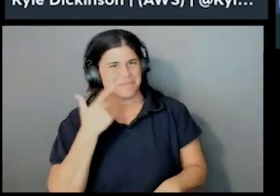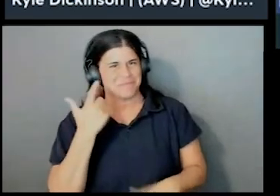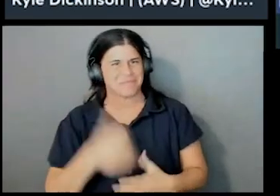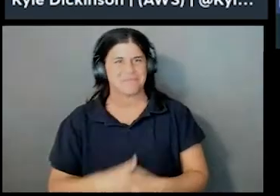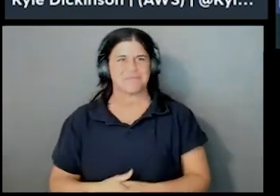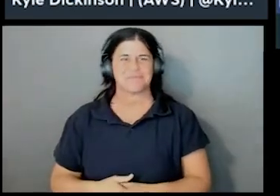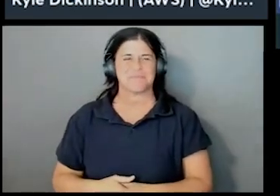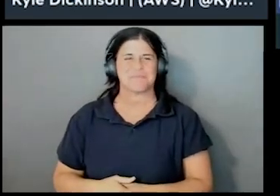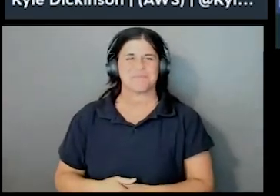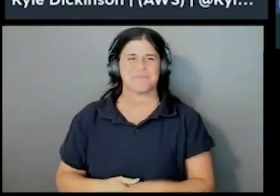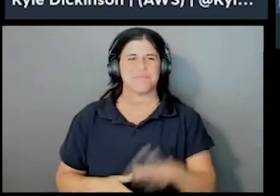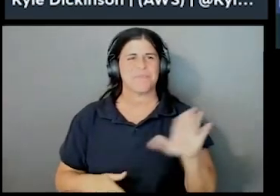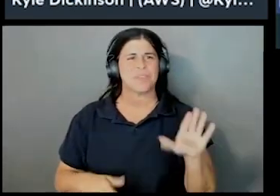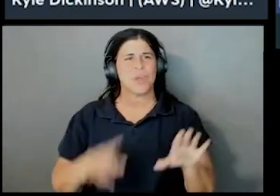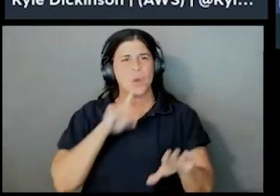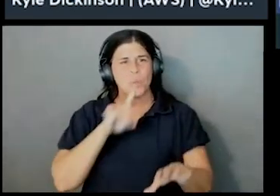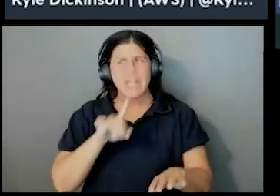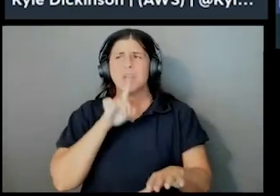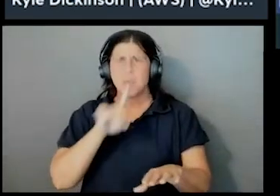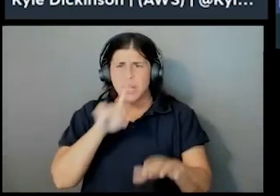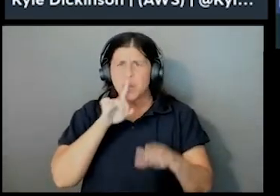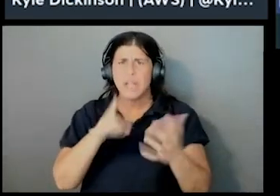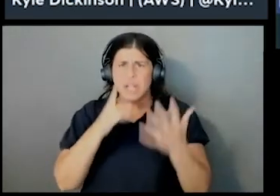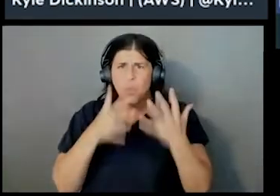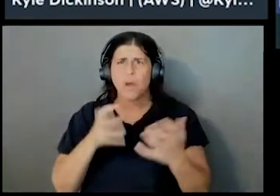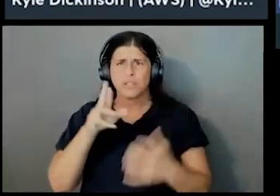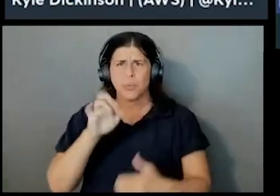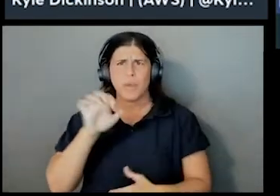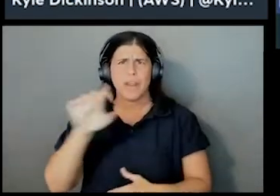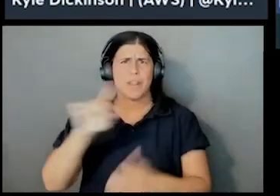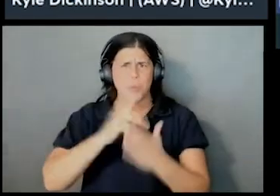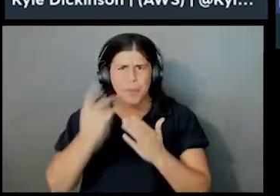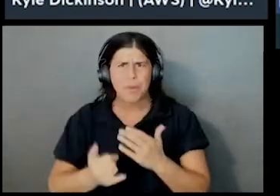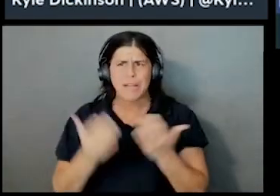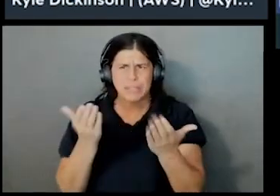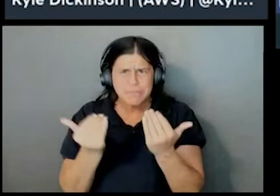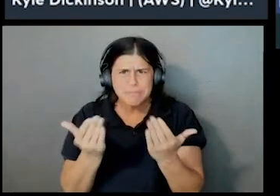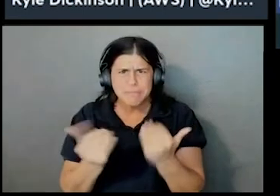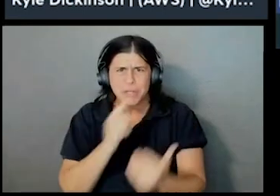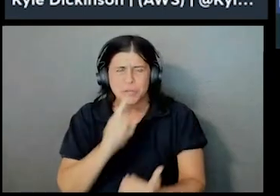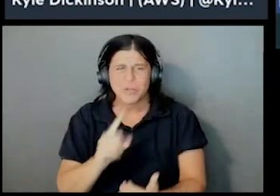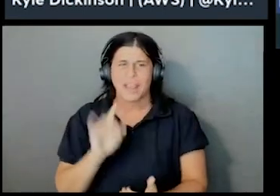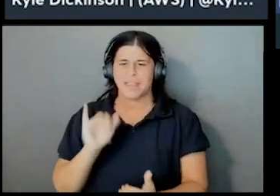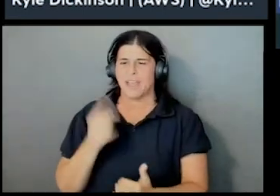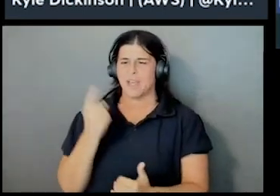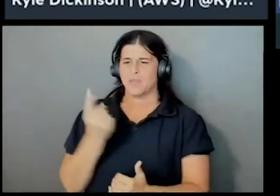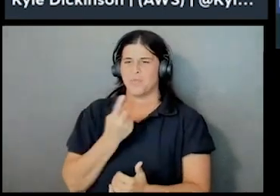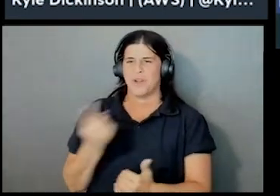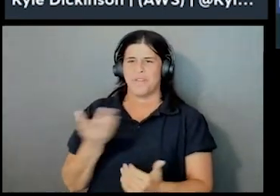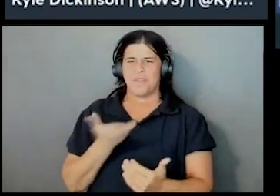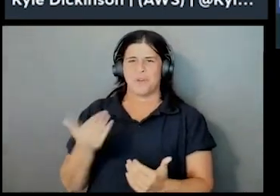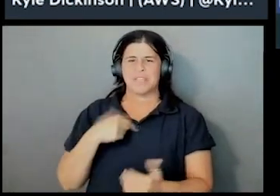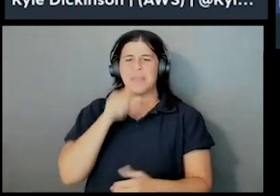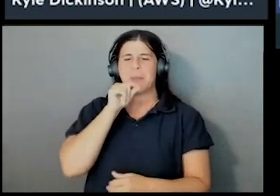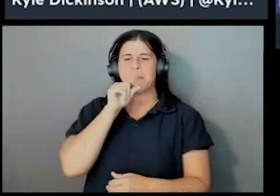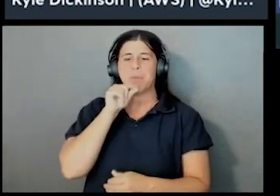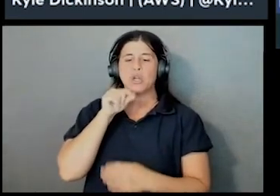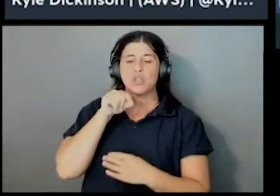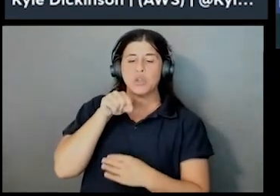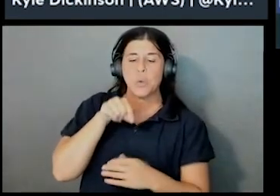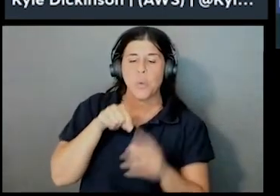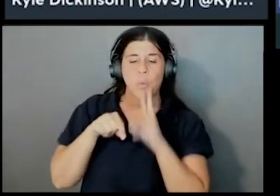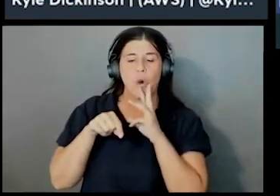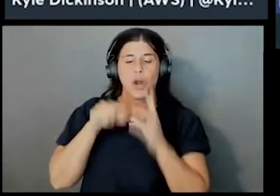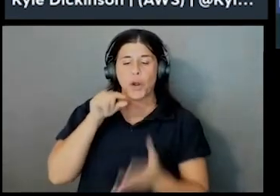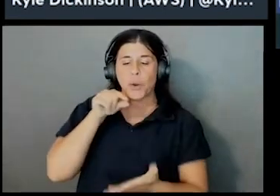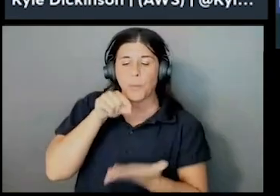It really, really, really wants to reload that project. Yeah. This is where one of those little birds that dip their beaks in water would just be very useful for